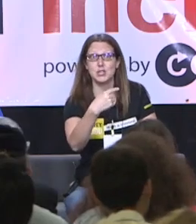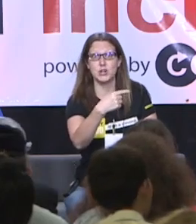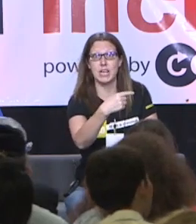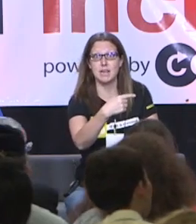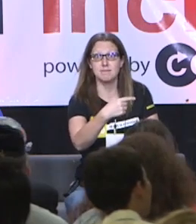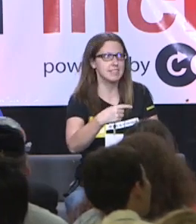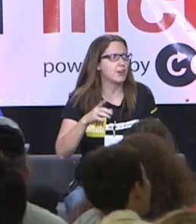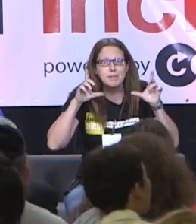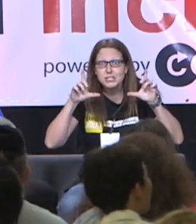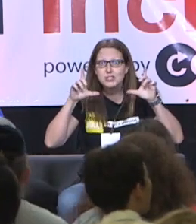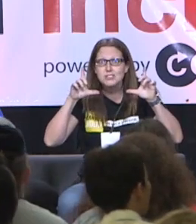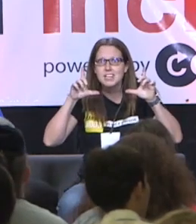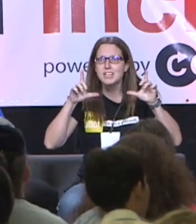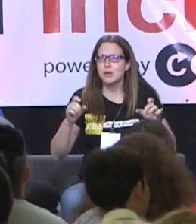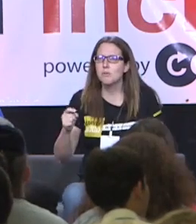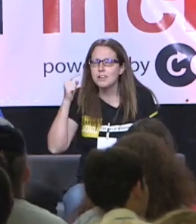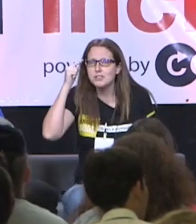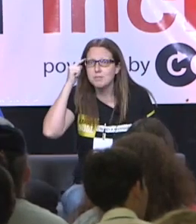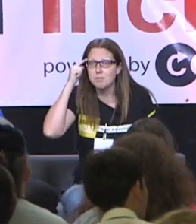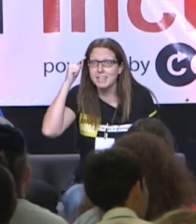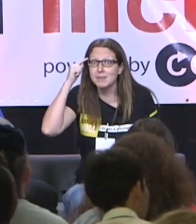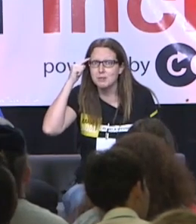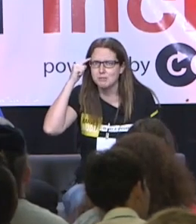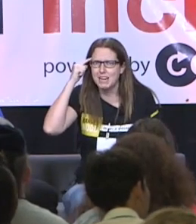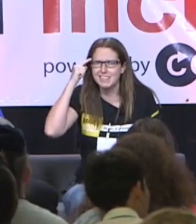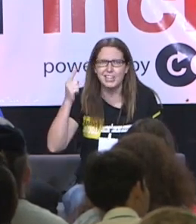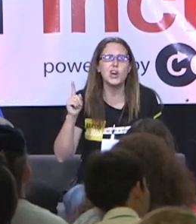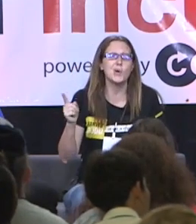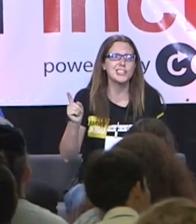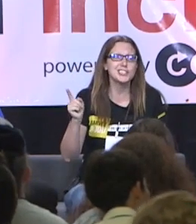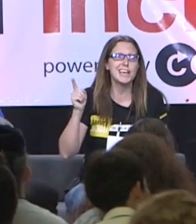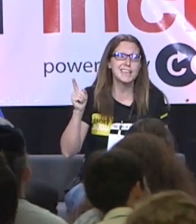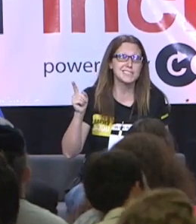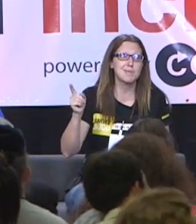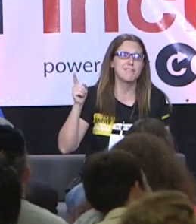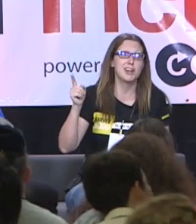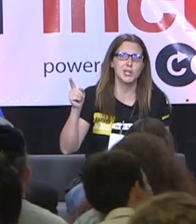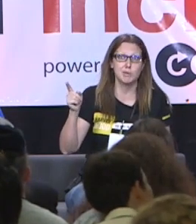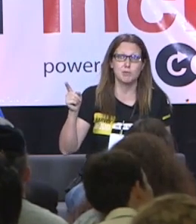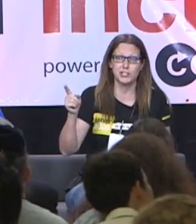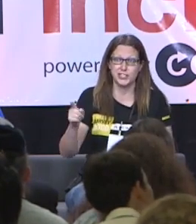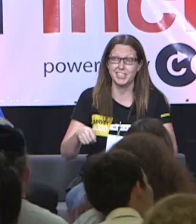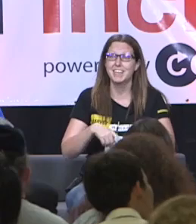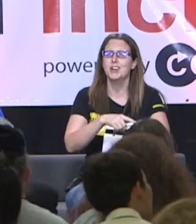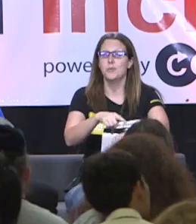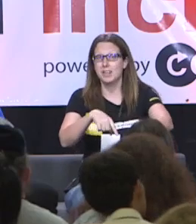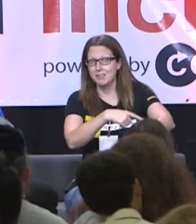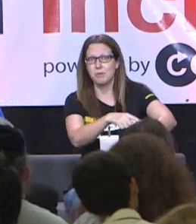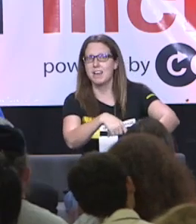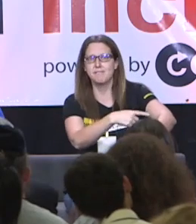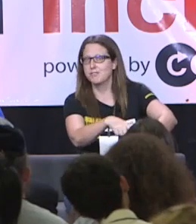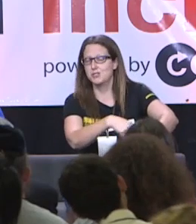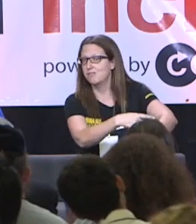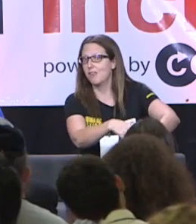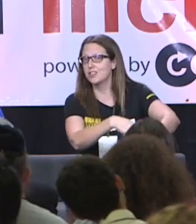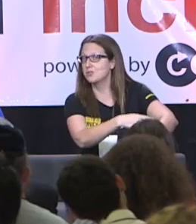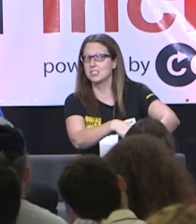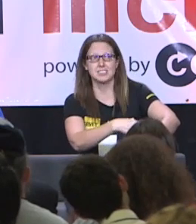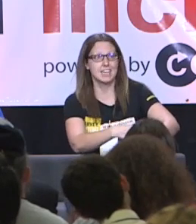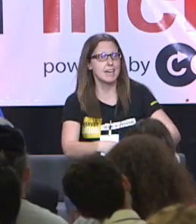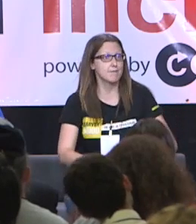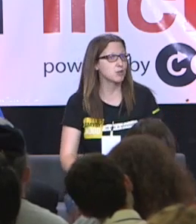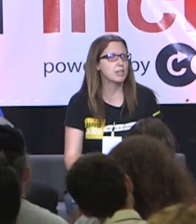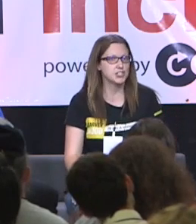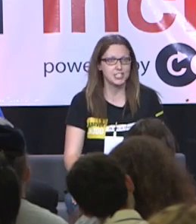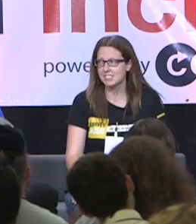that lists our names and our pictures. So I want you to pick into your mind like, oh, I should ask my follow-up question when we have far too